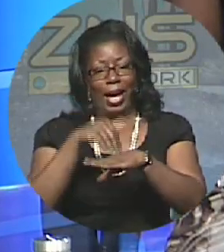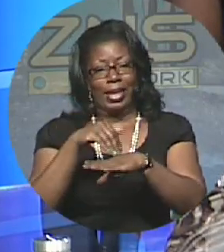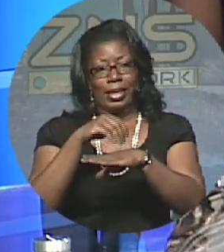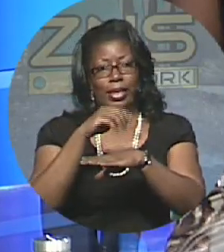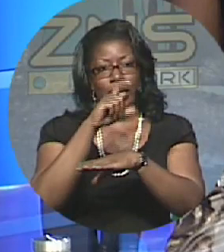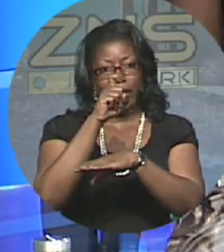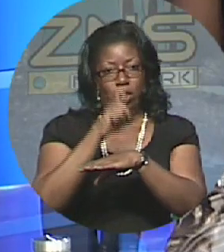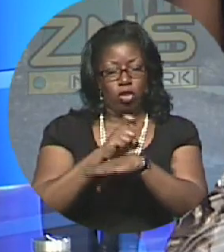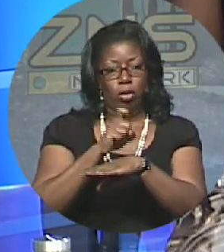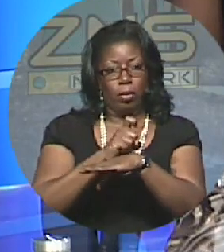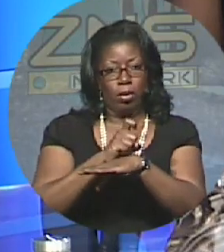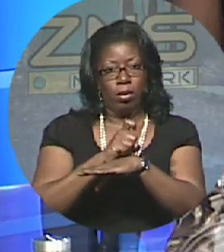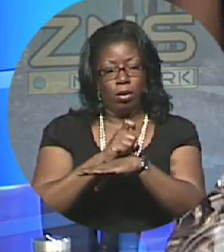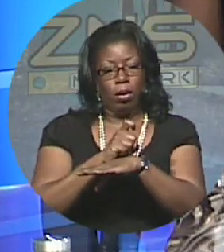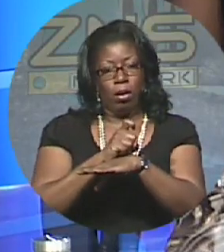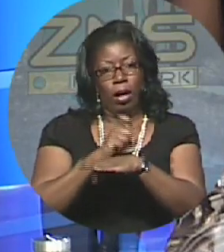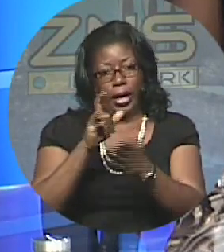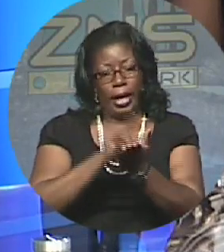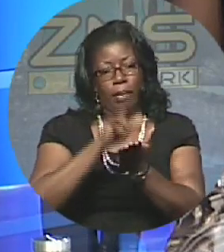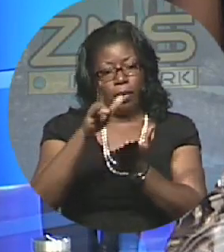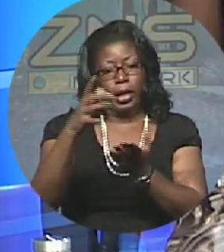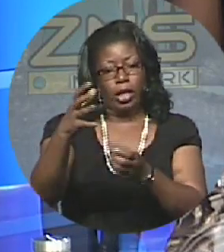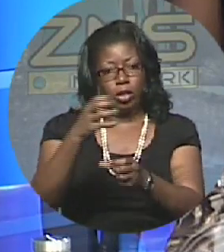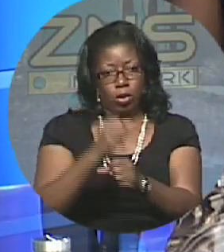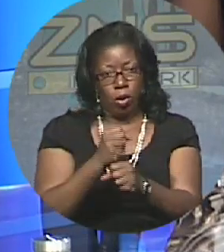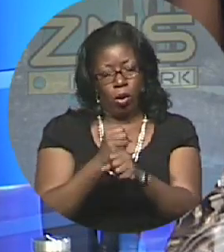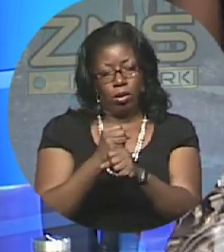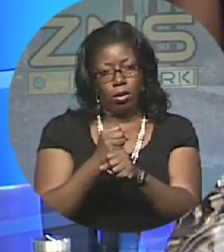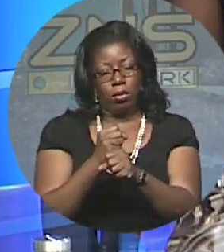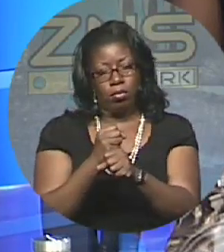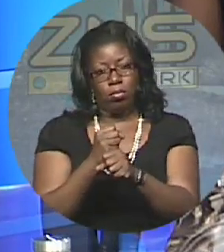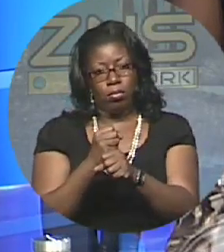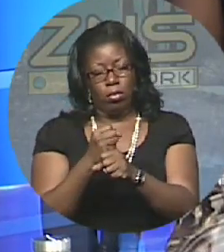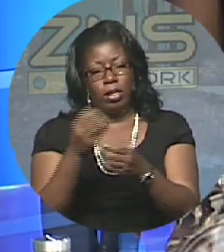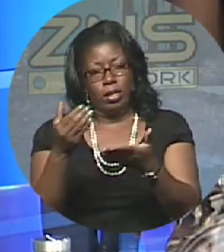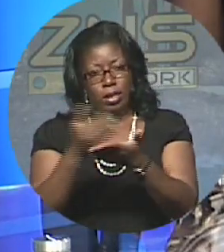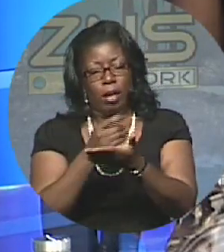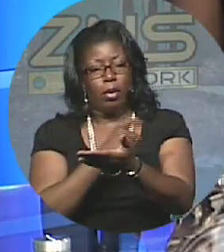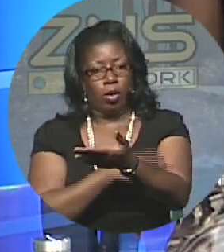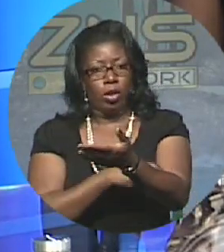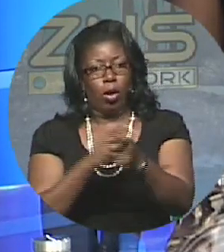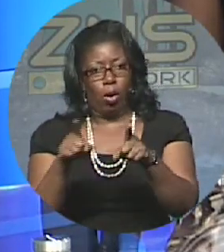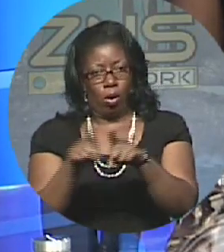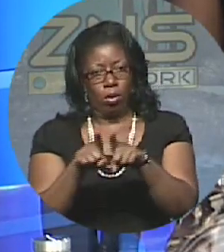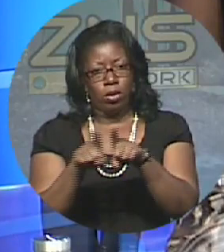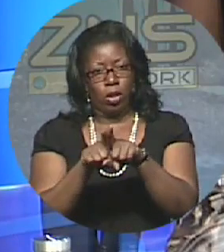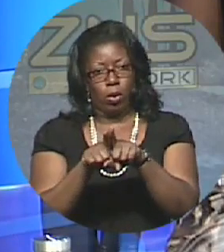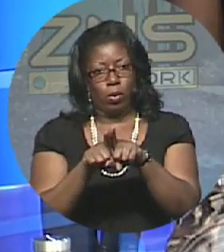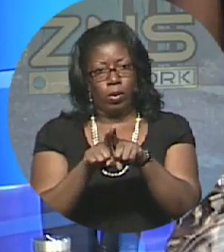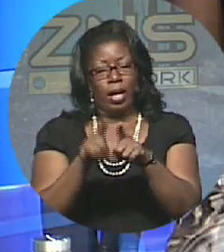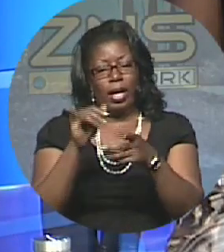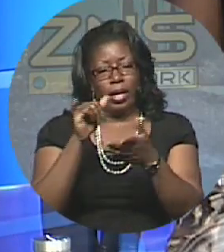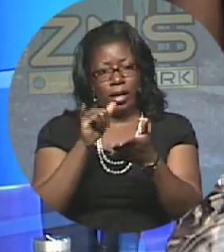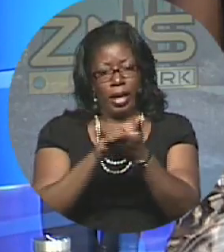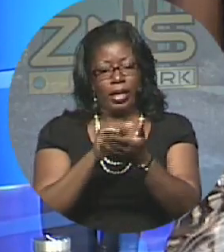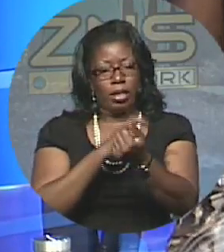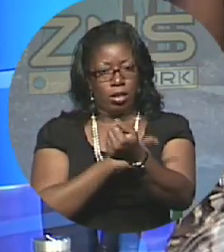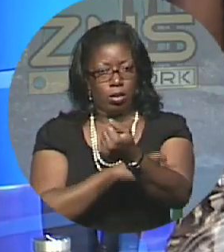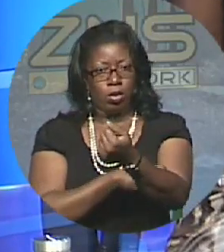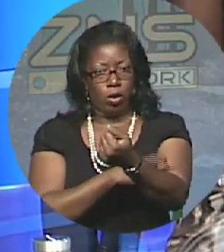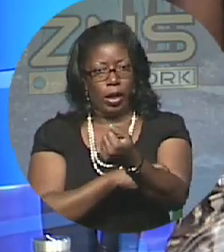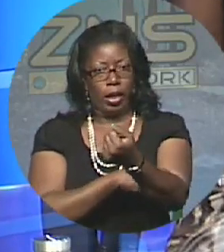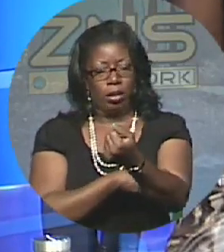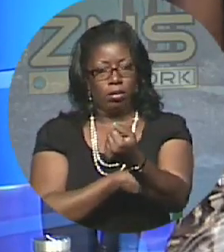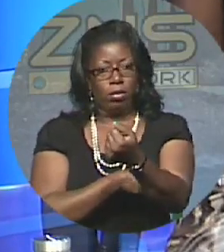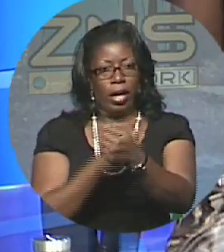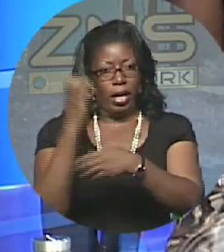International Airport and confiscated an additional quantity of suspected cocaine. Police report that the suspected cocaine has a street value